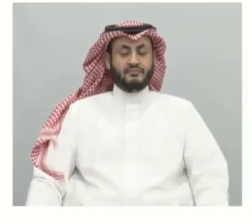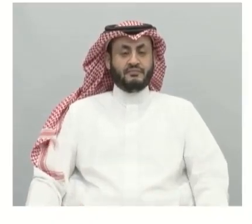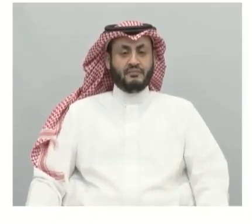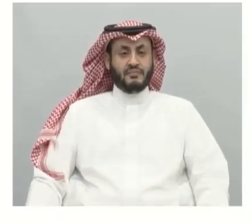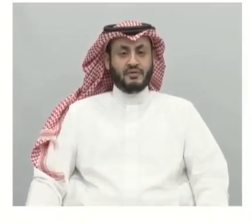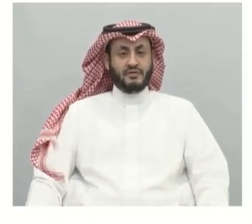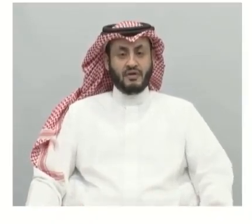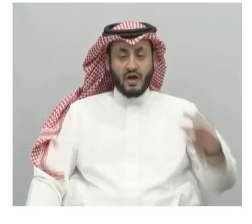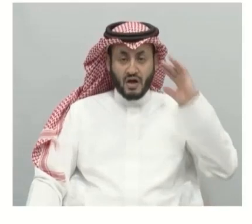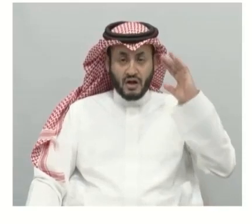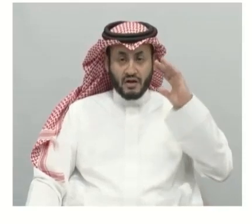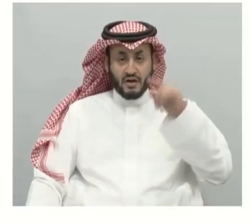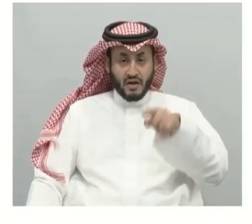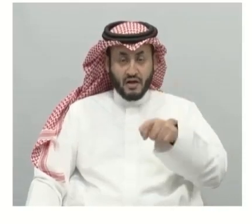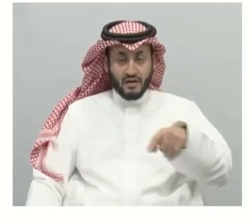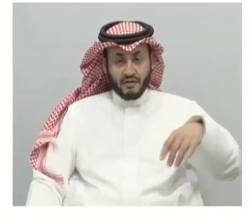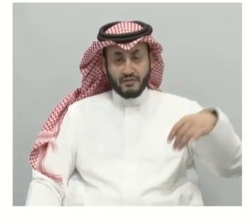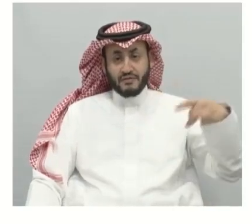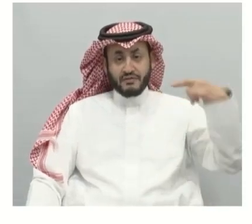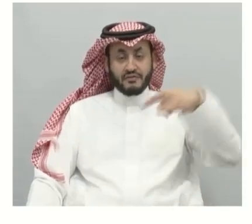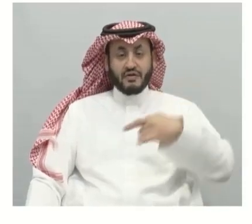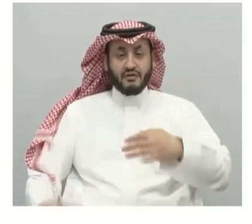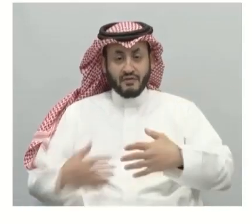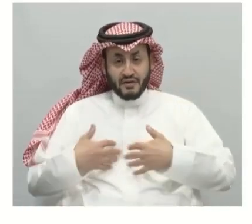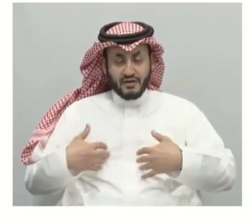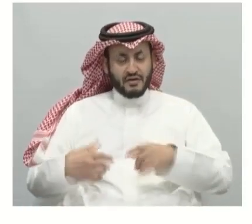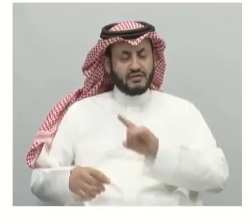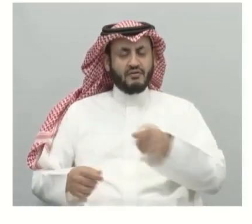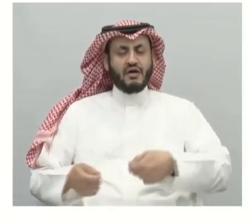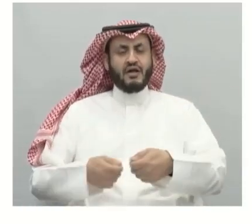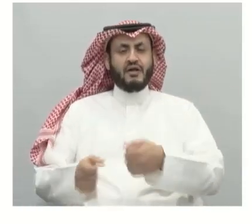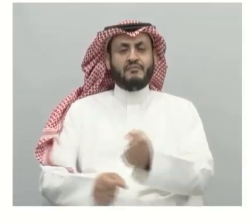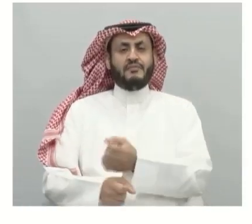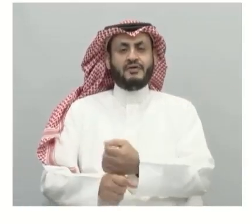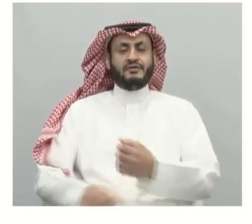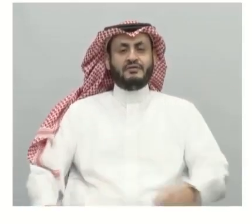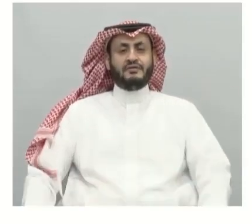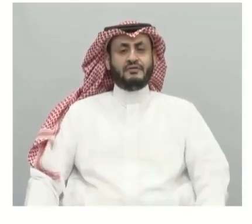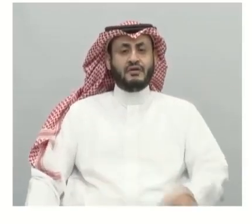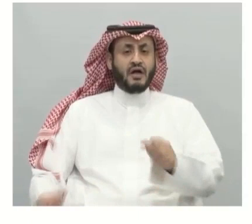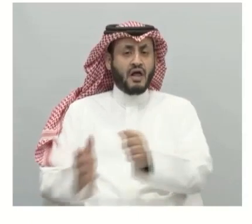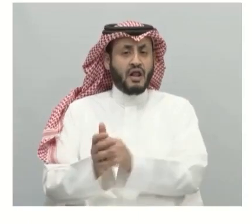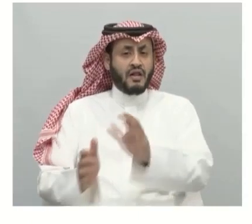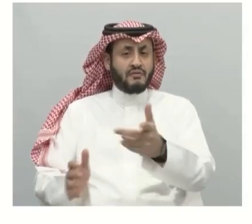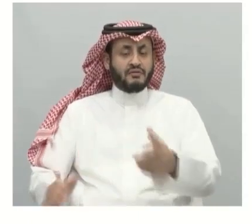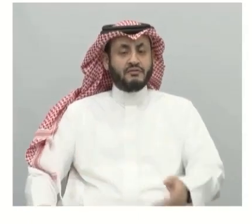Hello. Are you a tourist? No, I'm here on business. And where are you